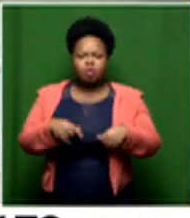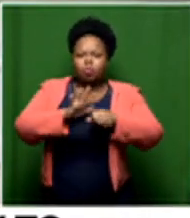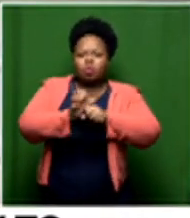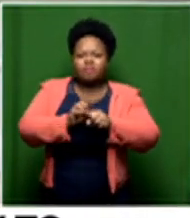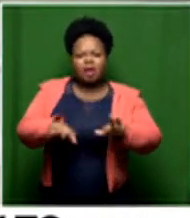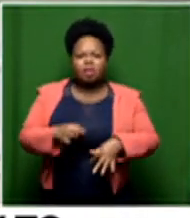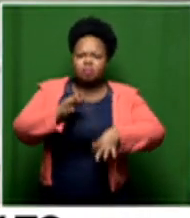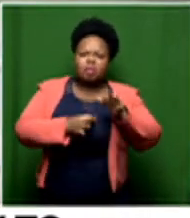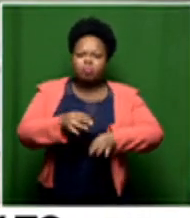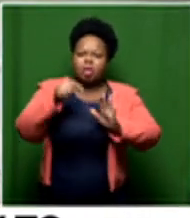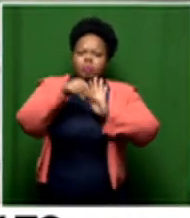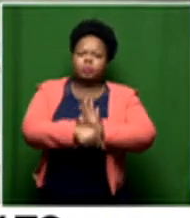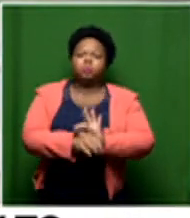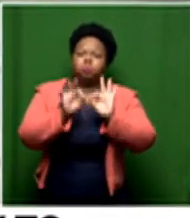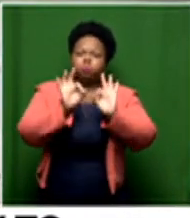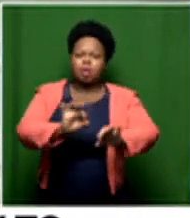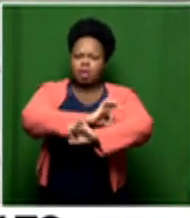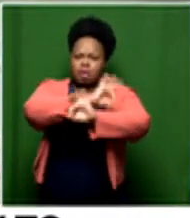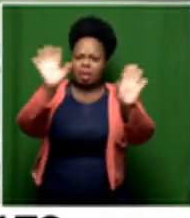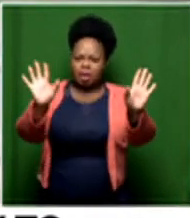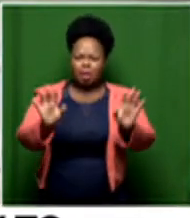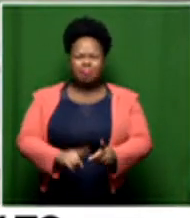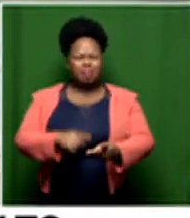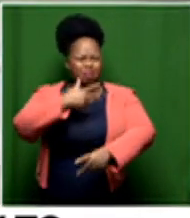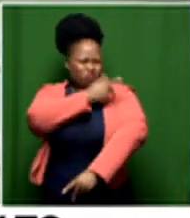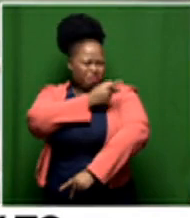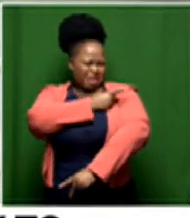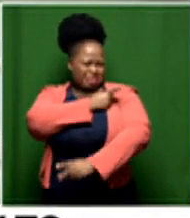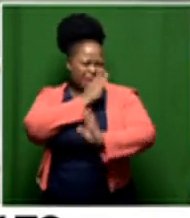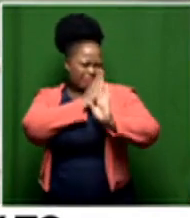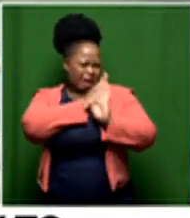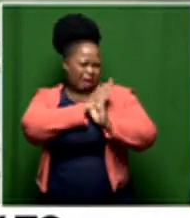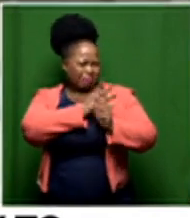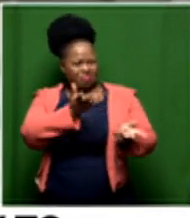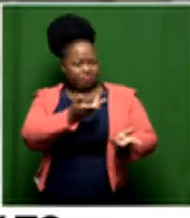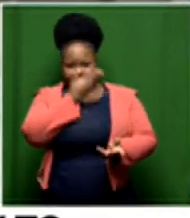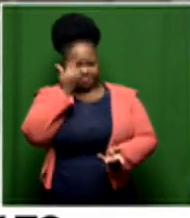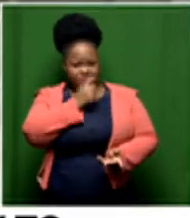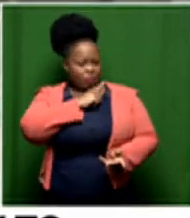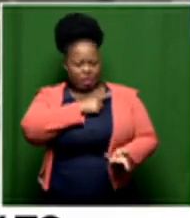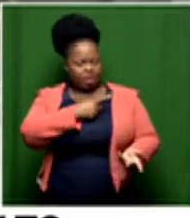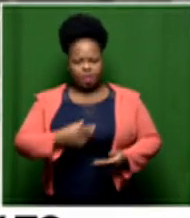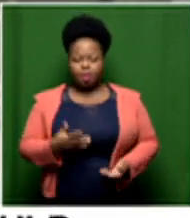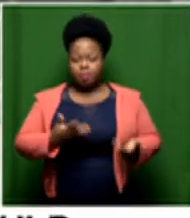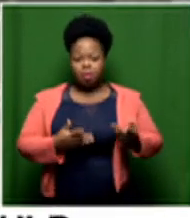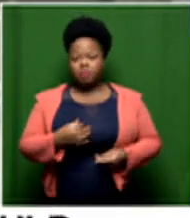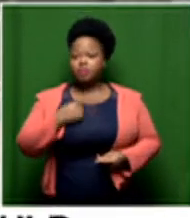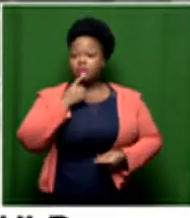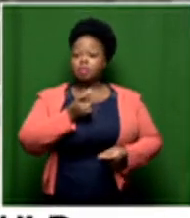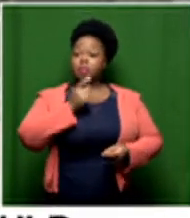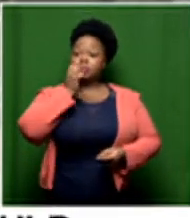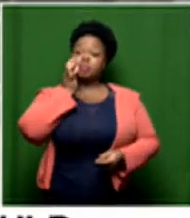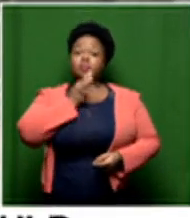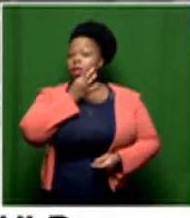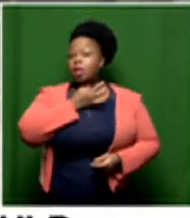this secrecy on this question of the vaccine? I don't know whether they feel that if they tell us which